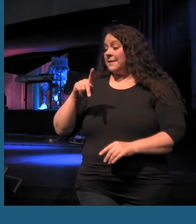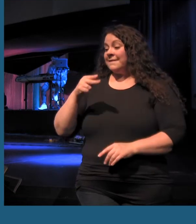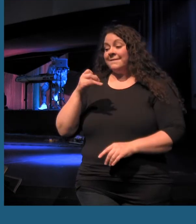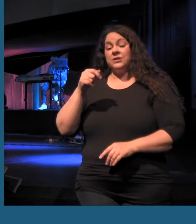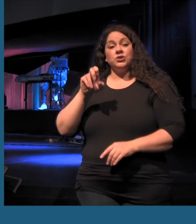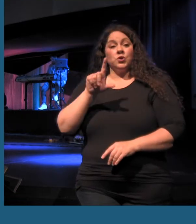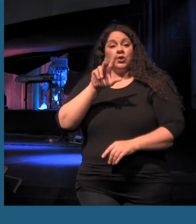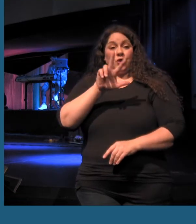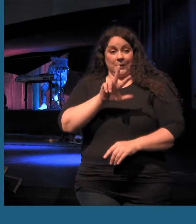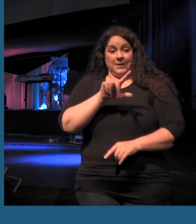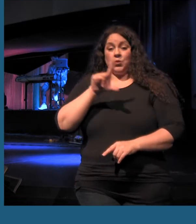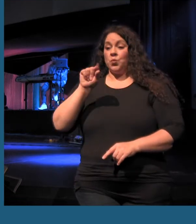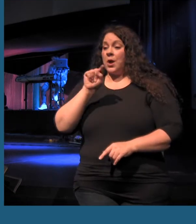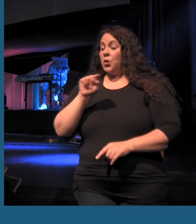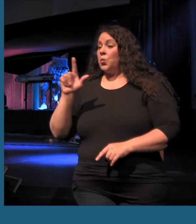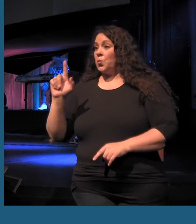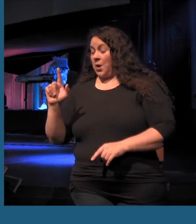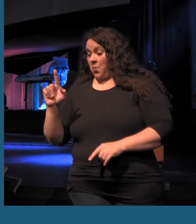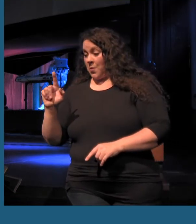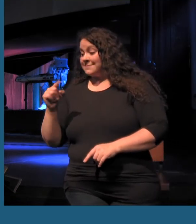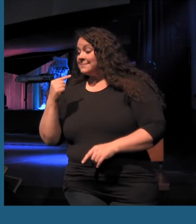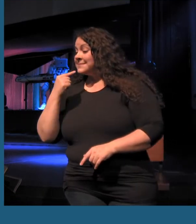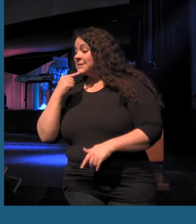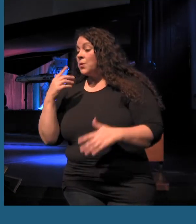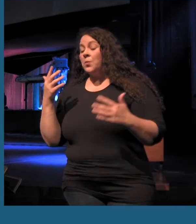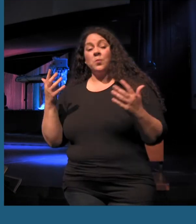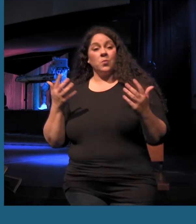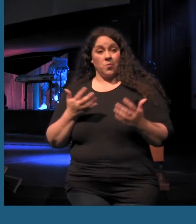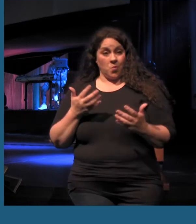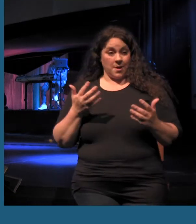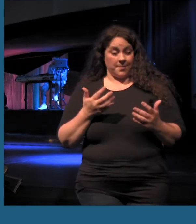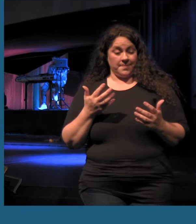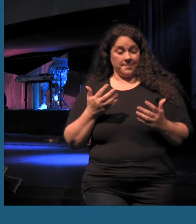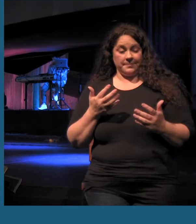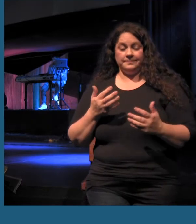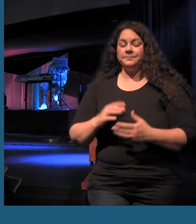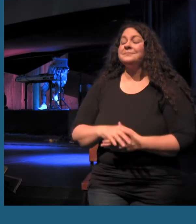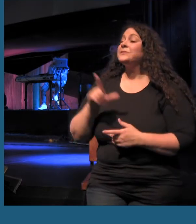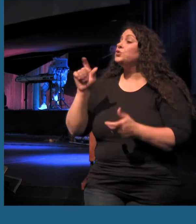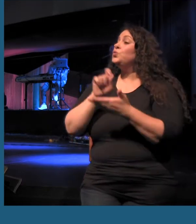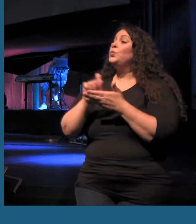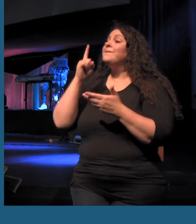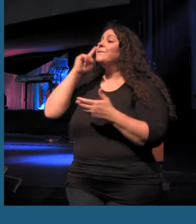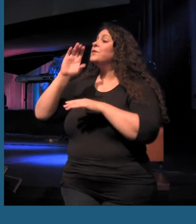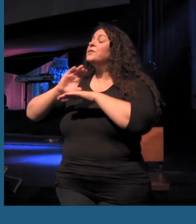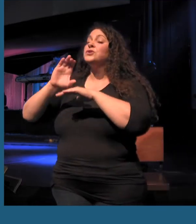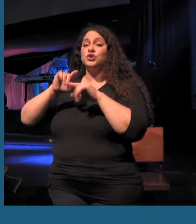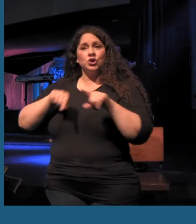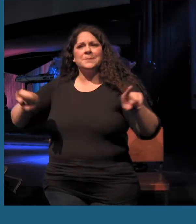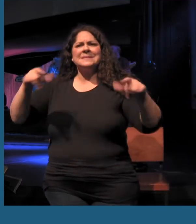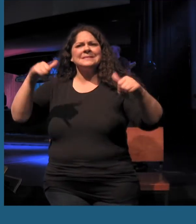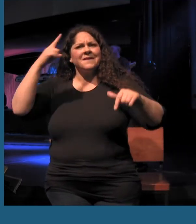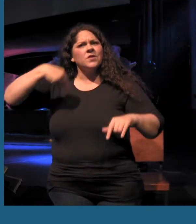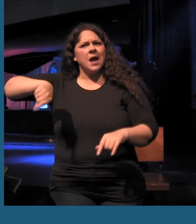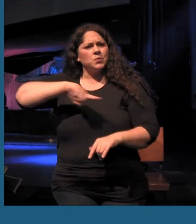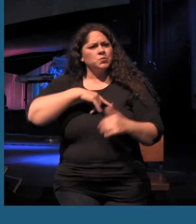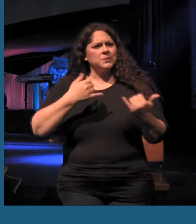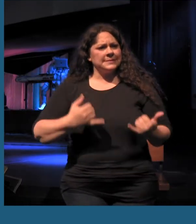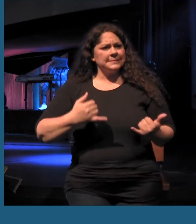and 21. The Apostle Paul wrote this in the first century to the church, and it still speaks to us today. He writes